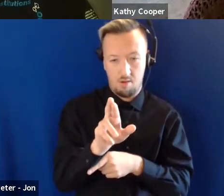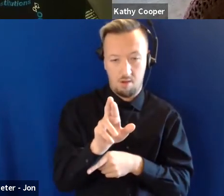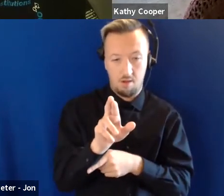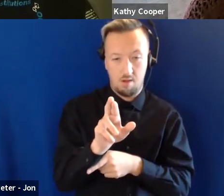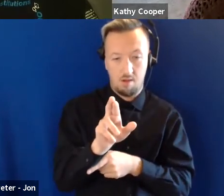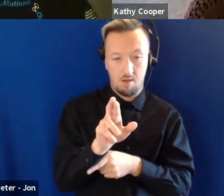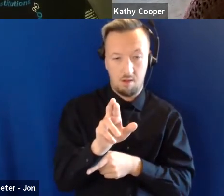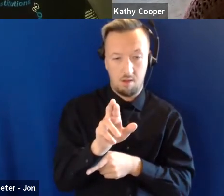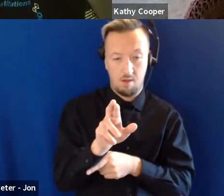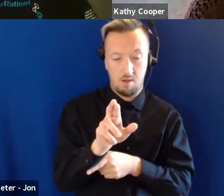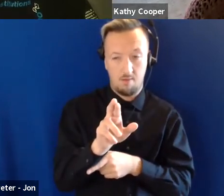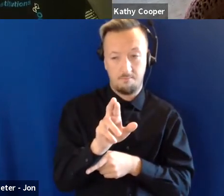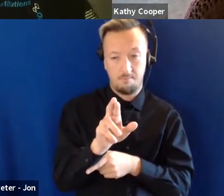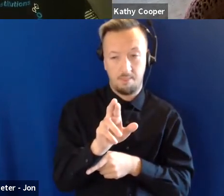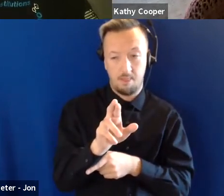it is,